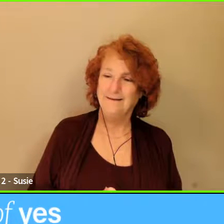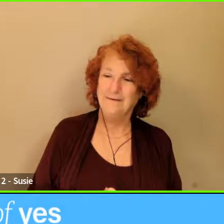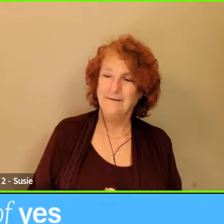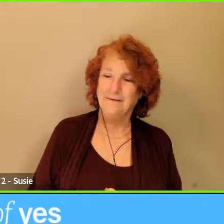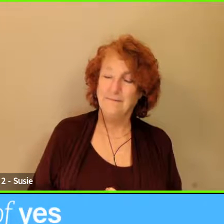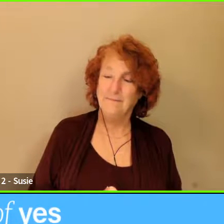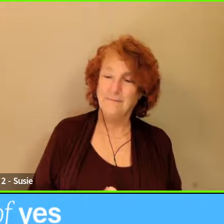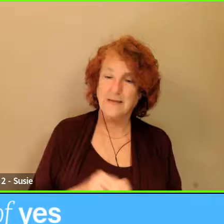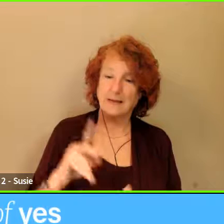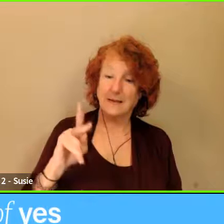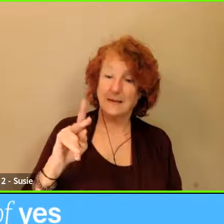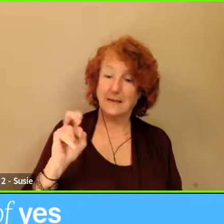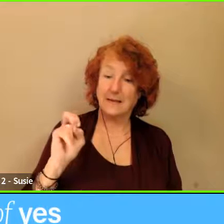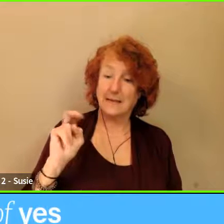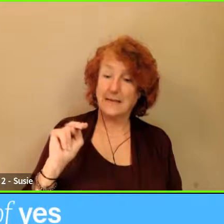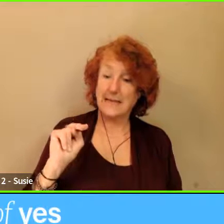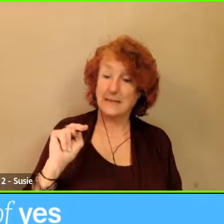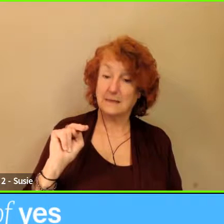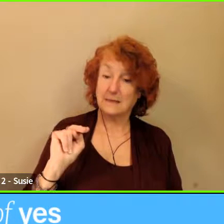Let's move to Ken.